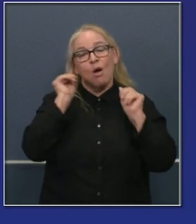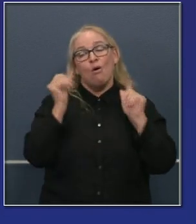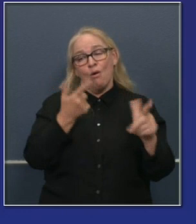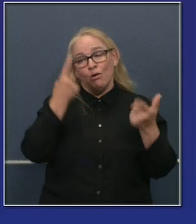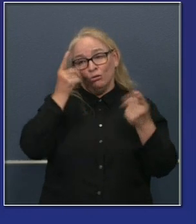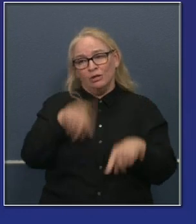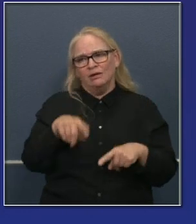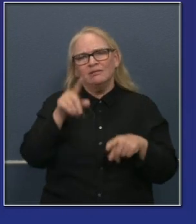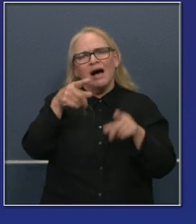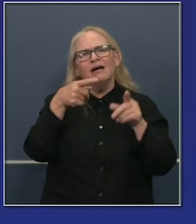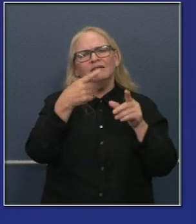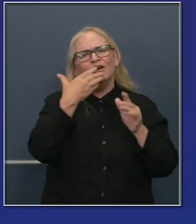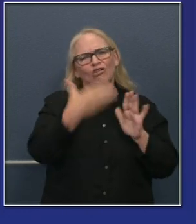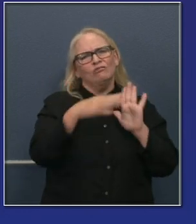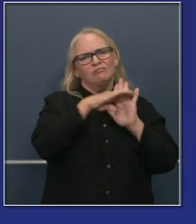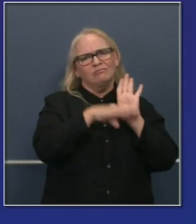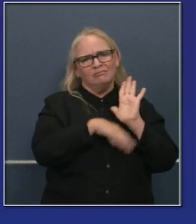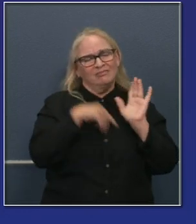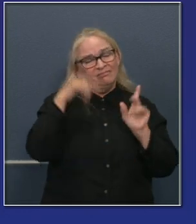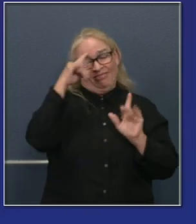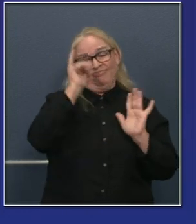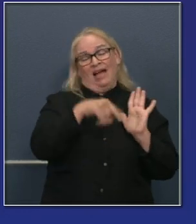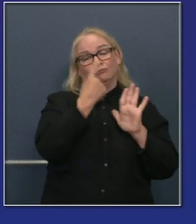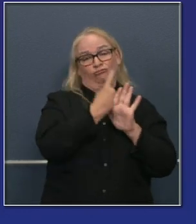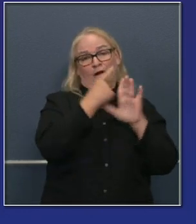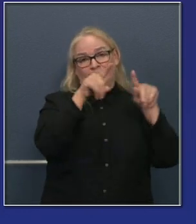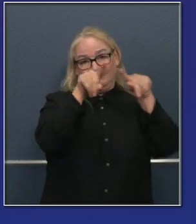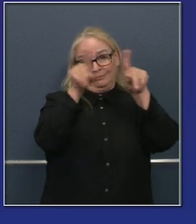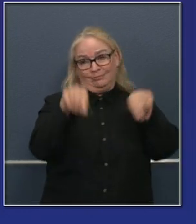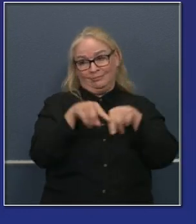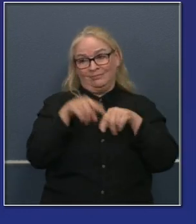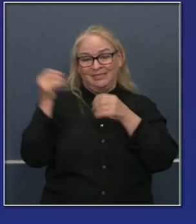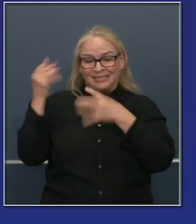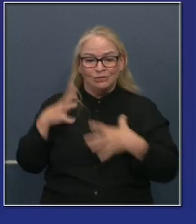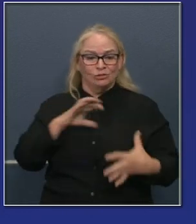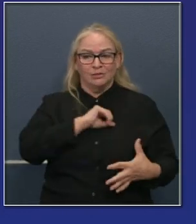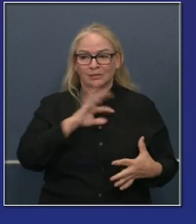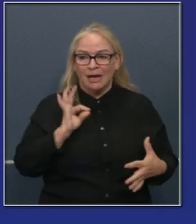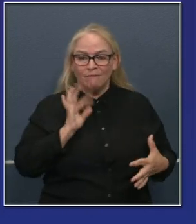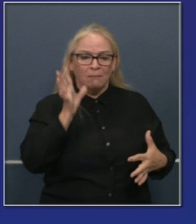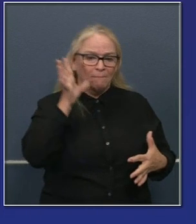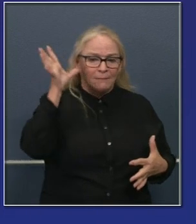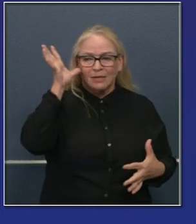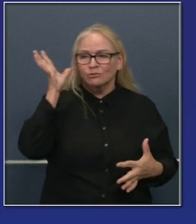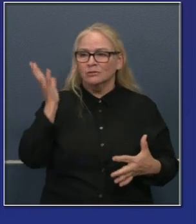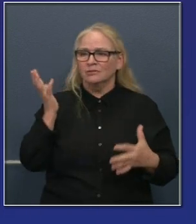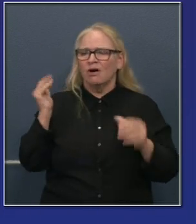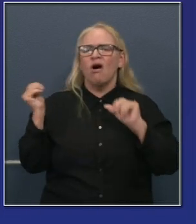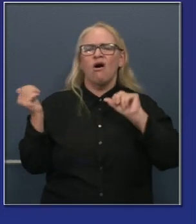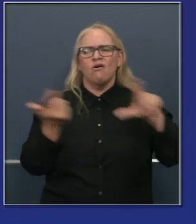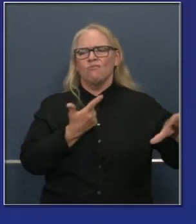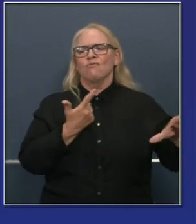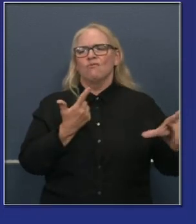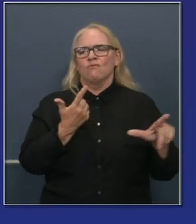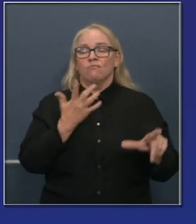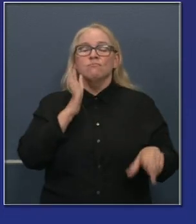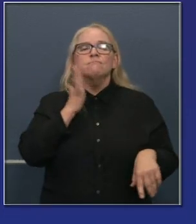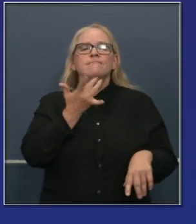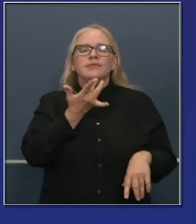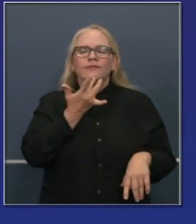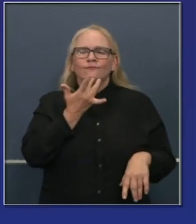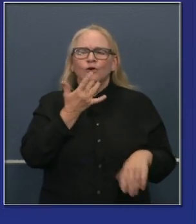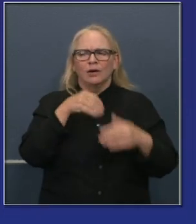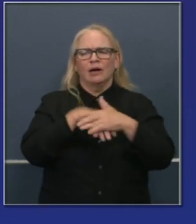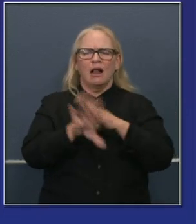believe is accurate, that students, teachers, staff, and parents prefer in-classroom instruction. That we stipulate